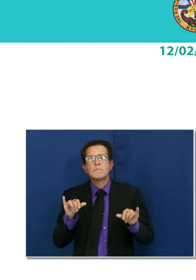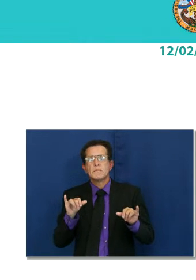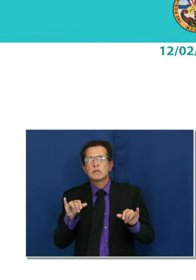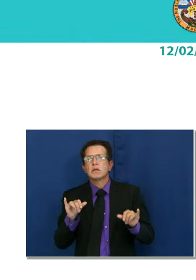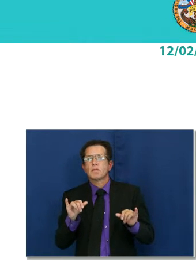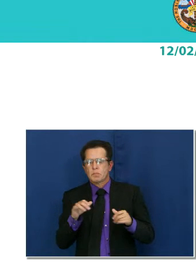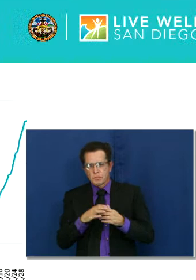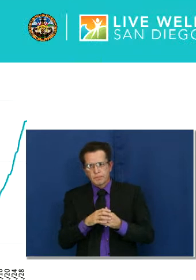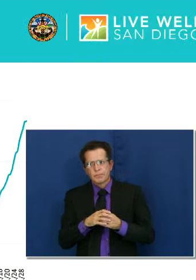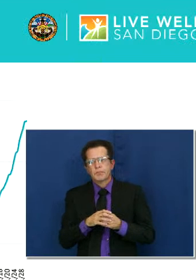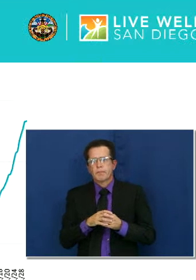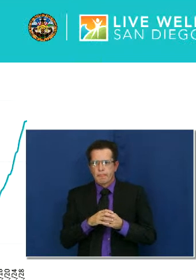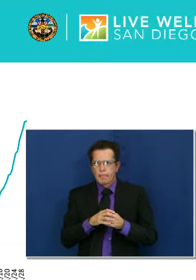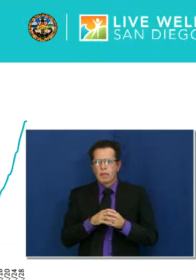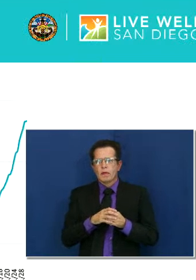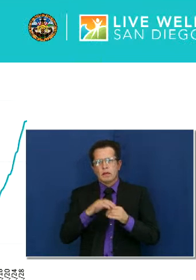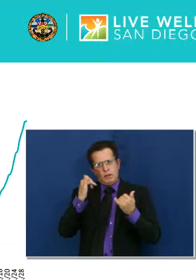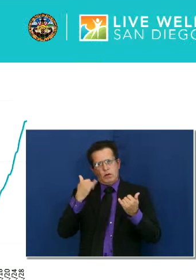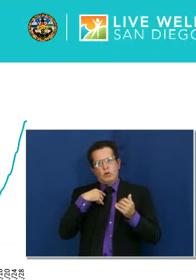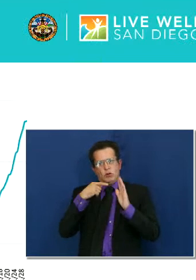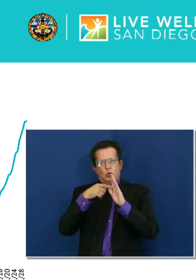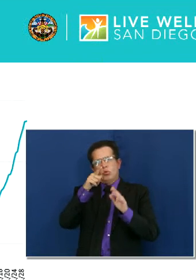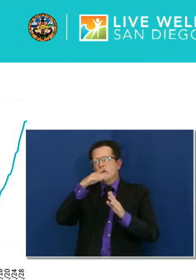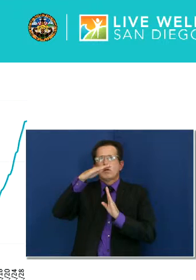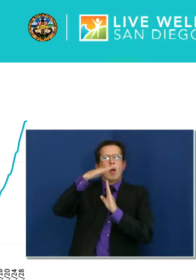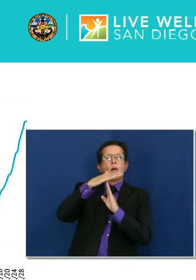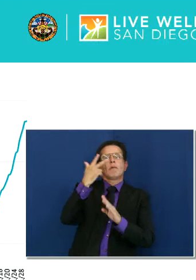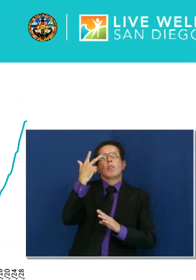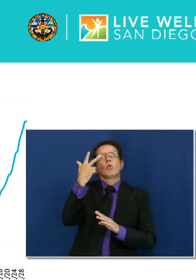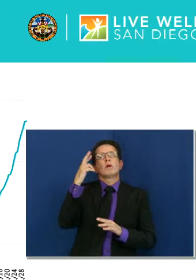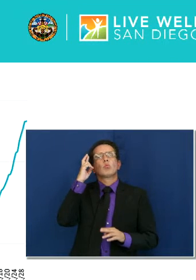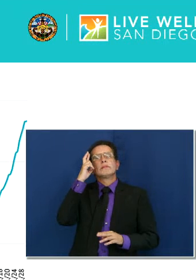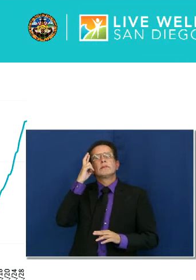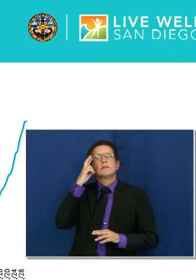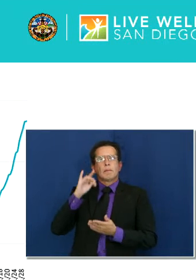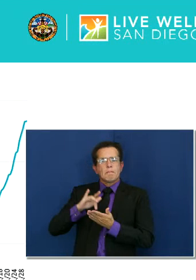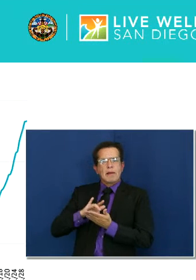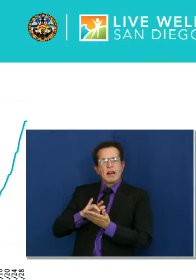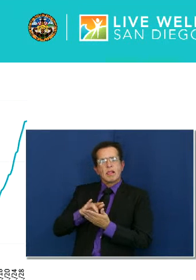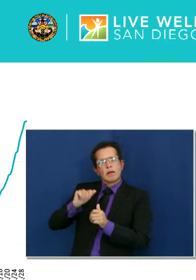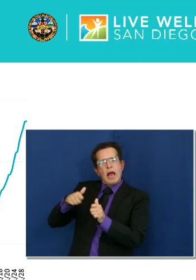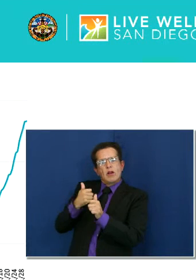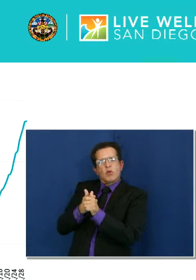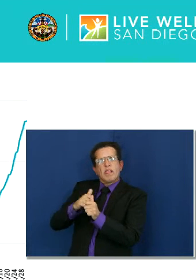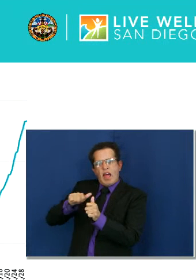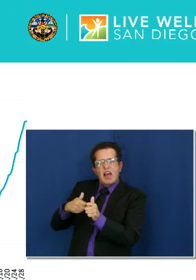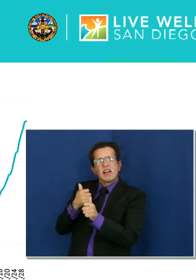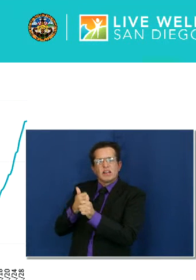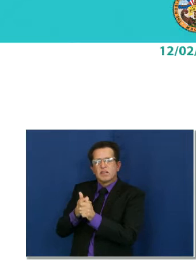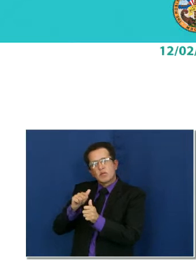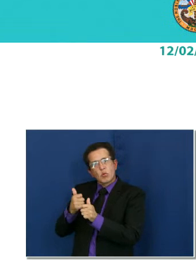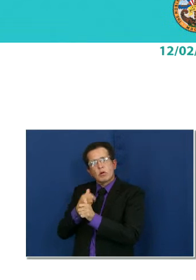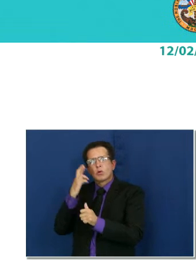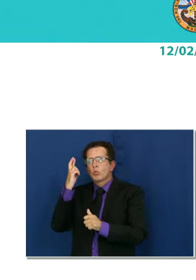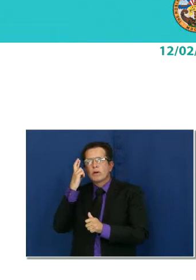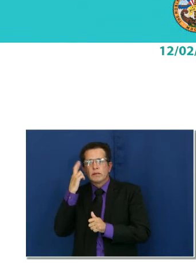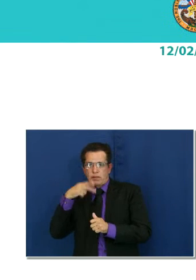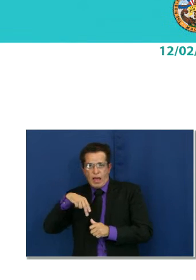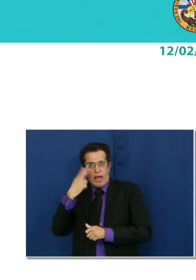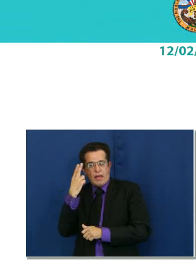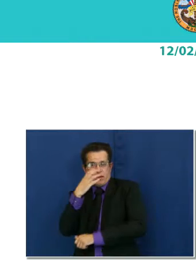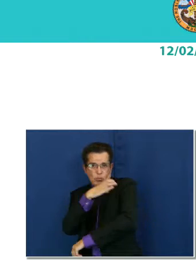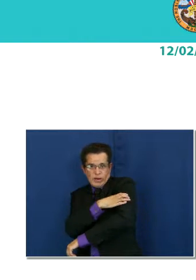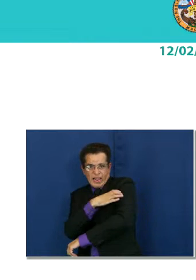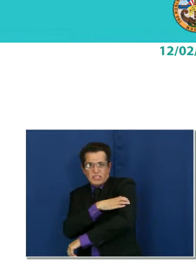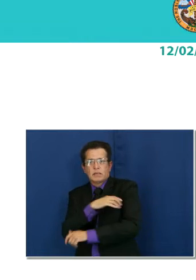Going on to the top 3 conditions for underlying medical conditions remain unchanged. That includes